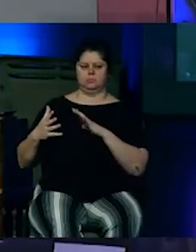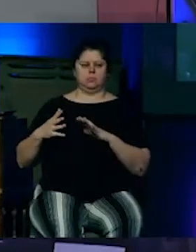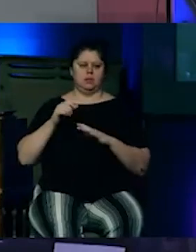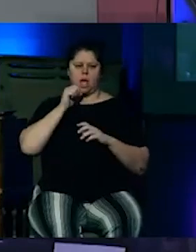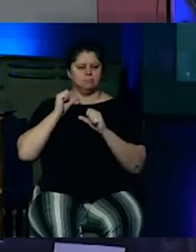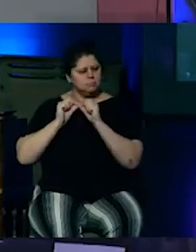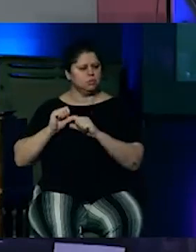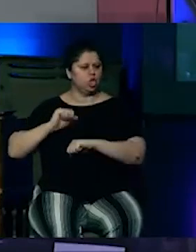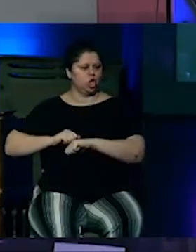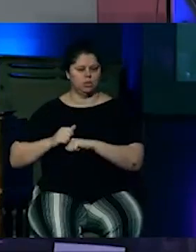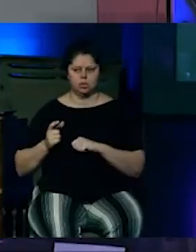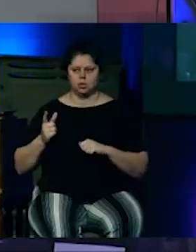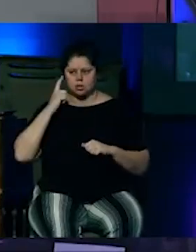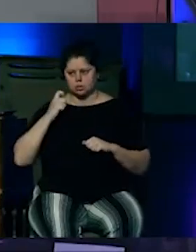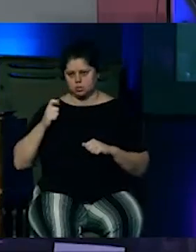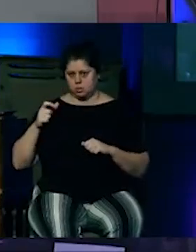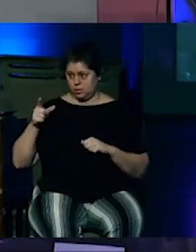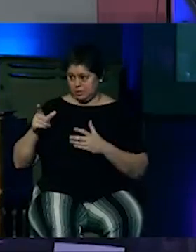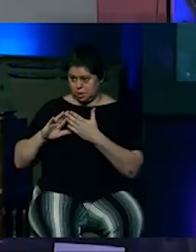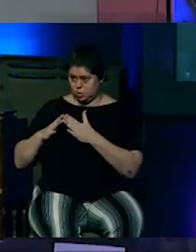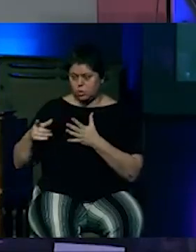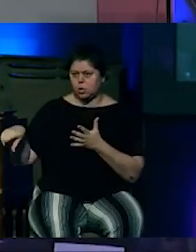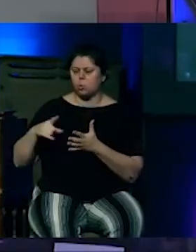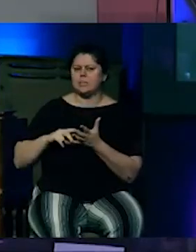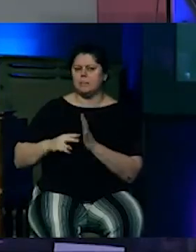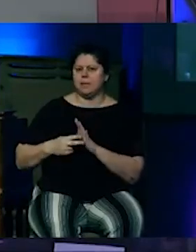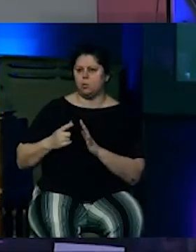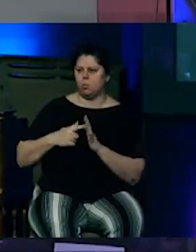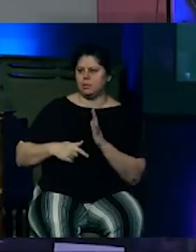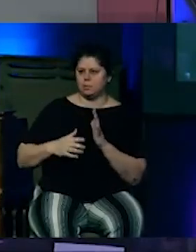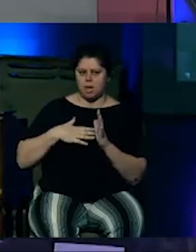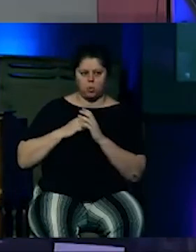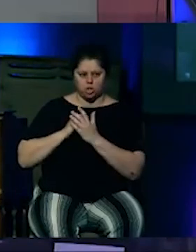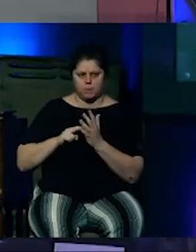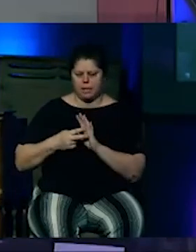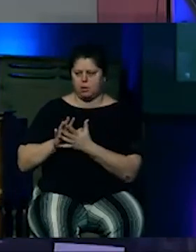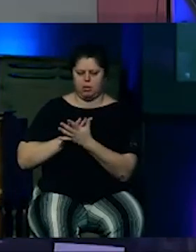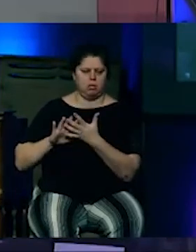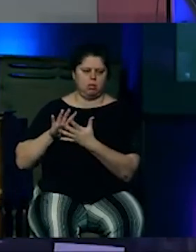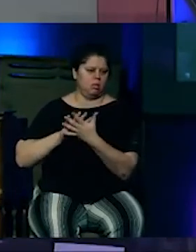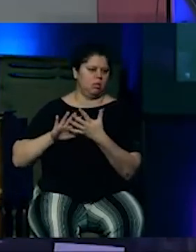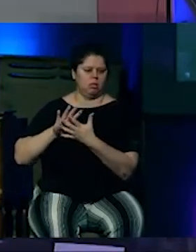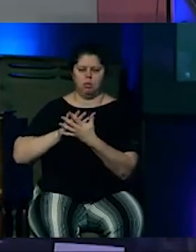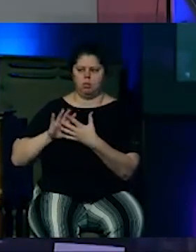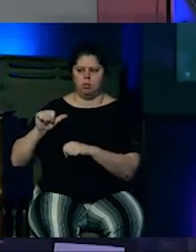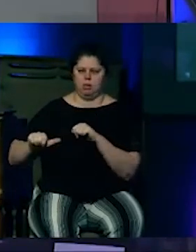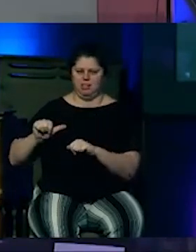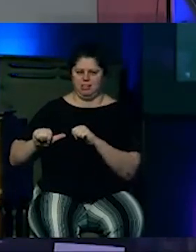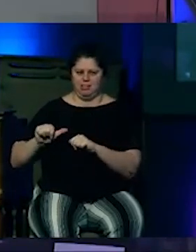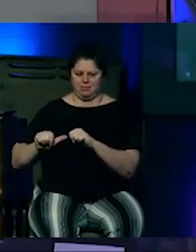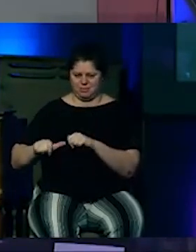Because we don't even know what the meaning of this community is yet, so therefore the meaning of our worship is also like unsure to